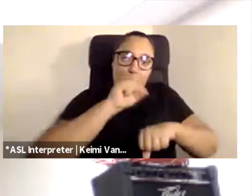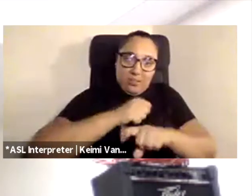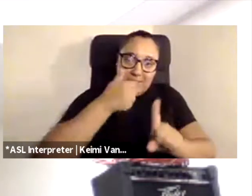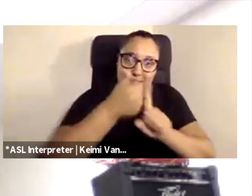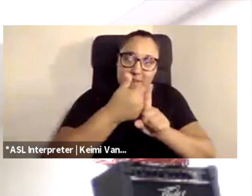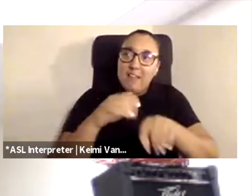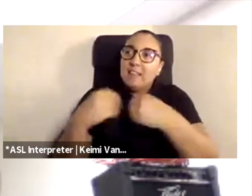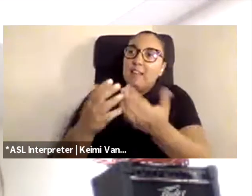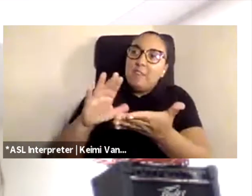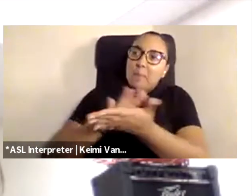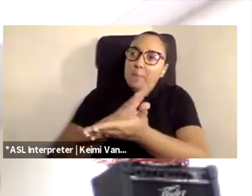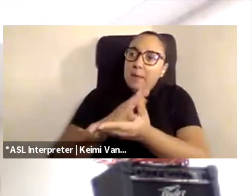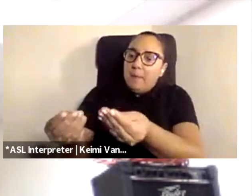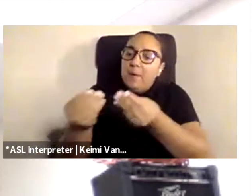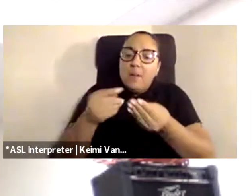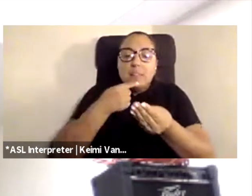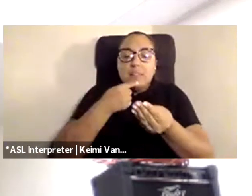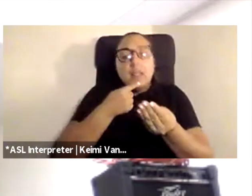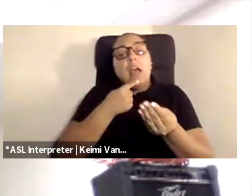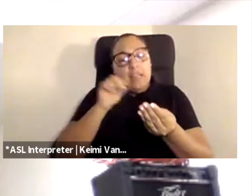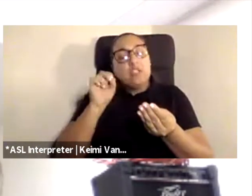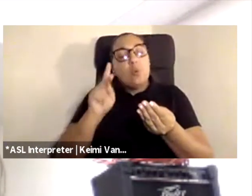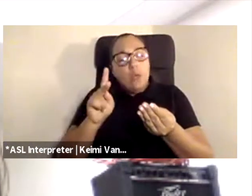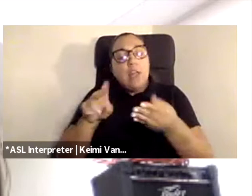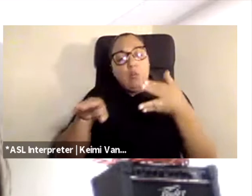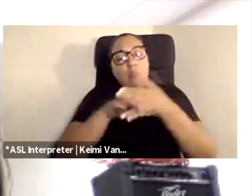says it's okay to take a break if this is moving too fast.